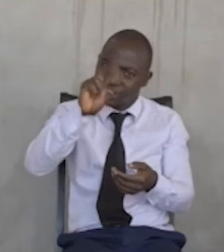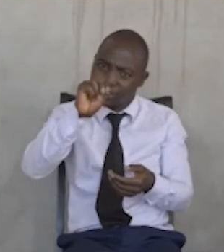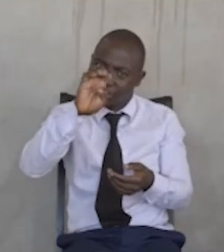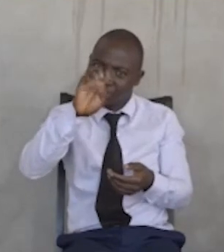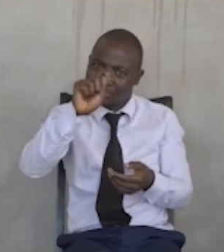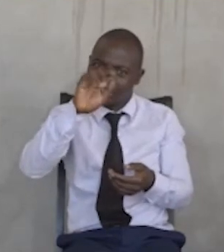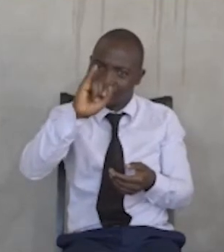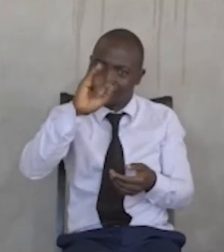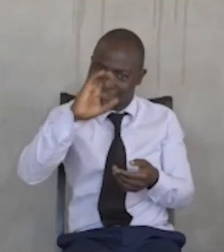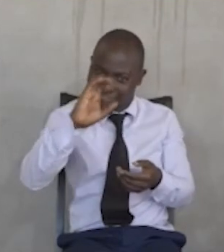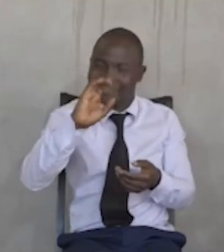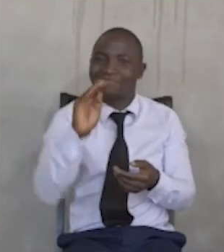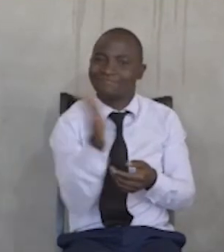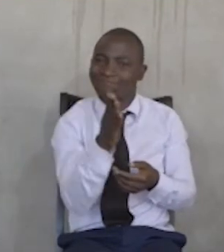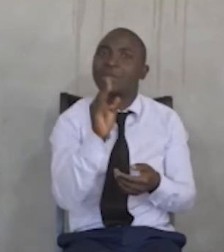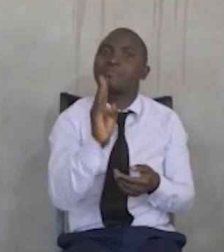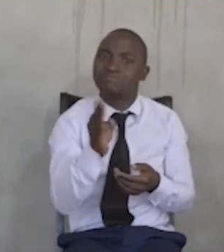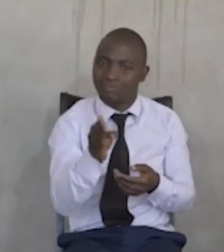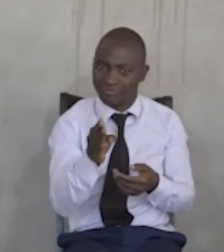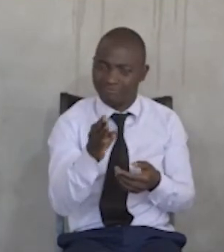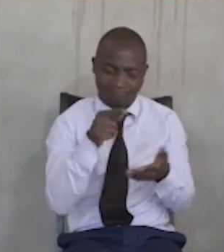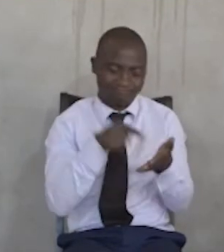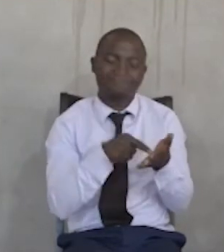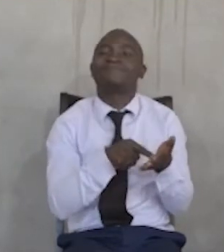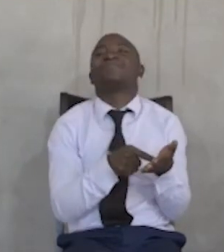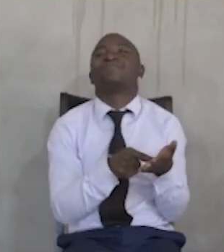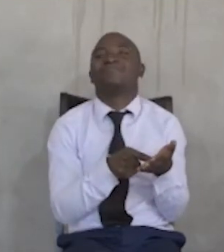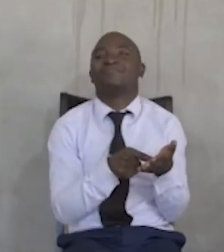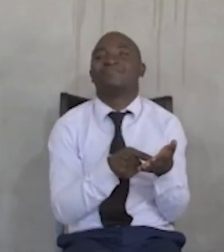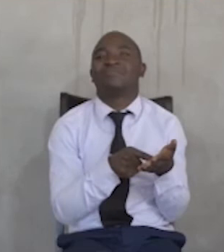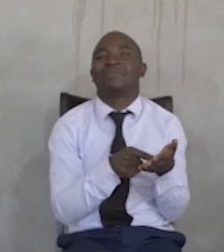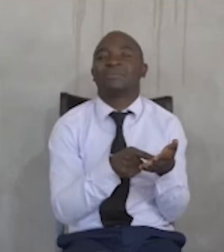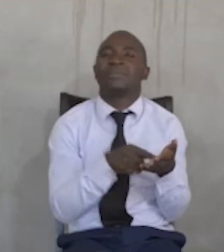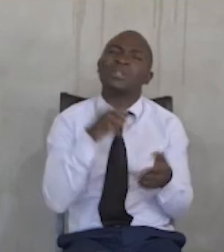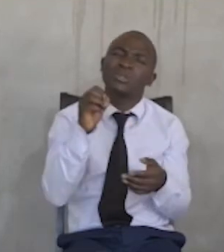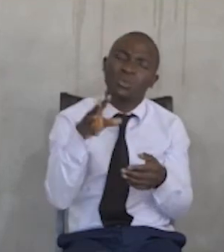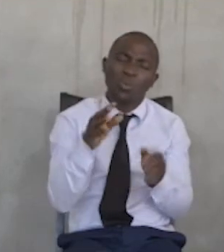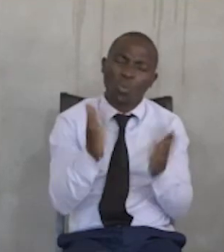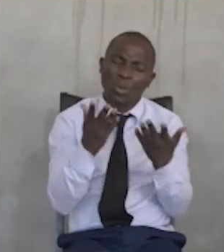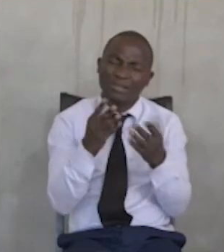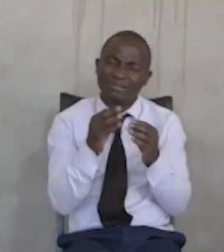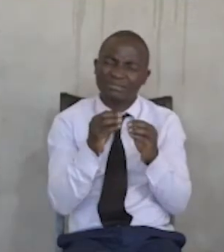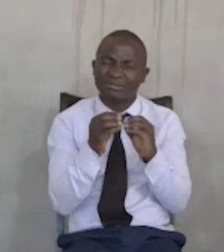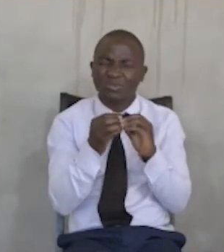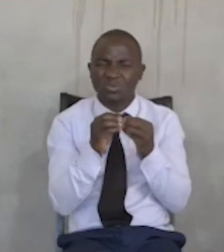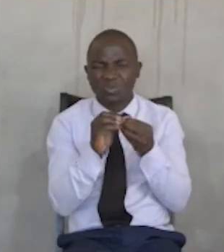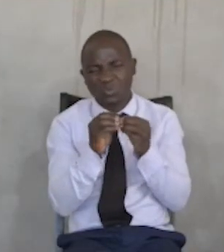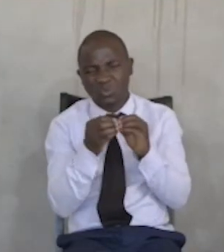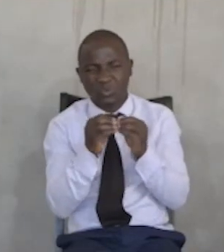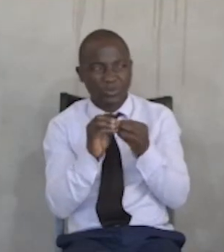So this is how you end up with a genetic disorder. So in terms of what really causes these